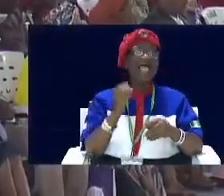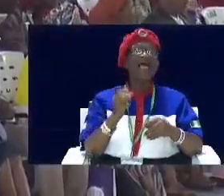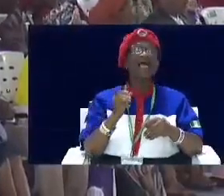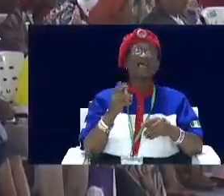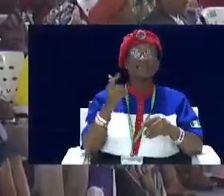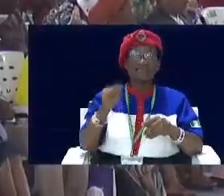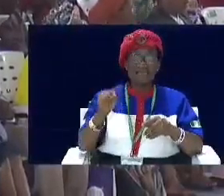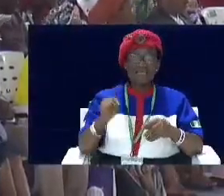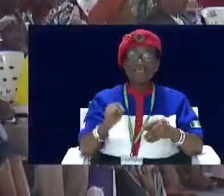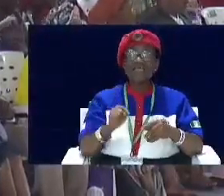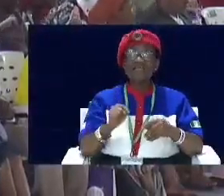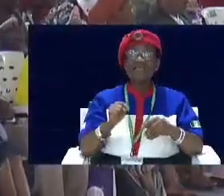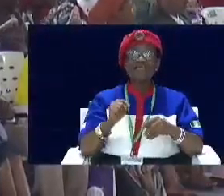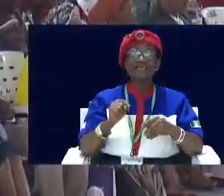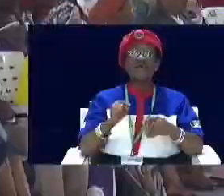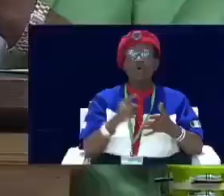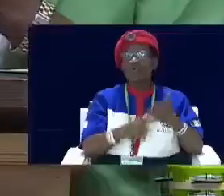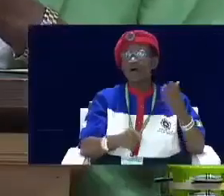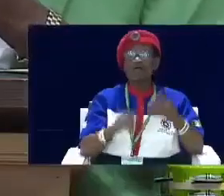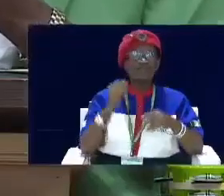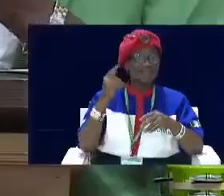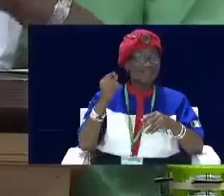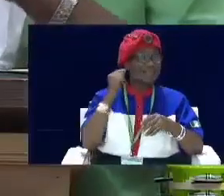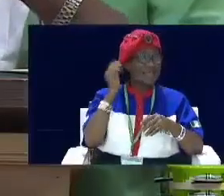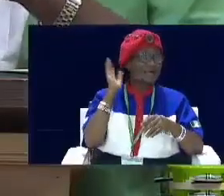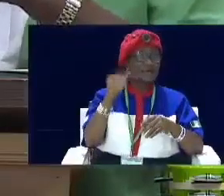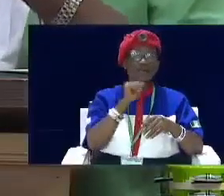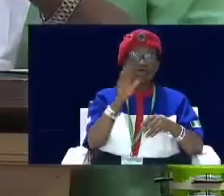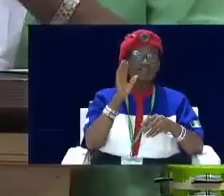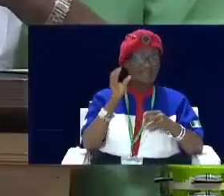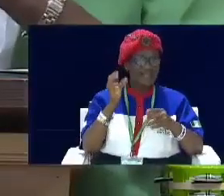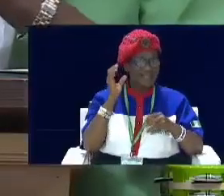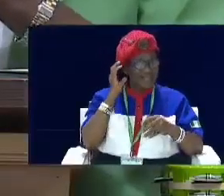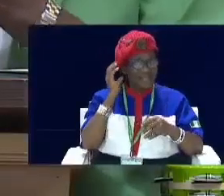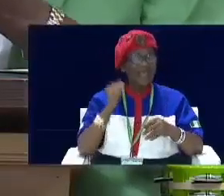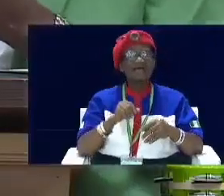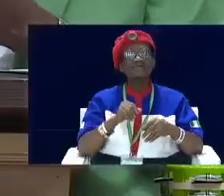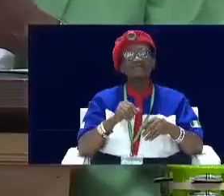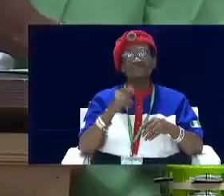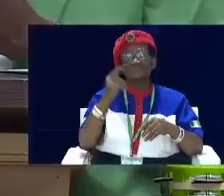then the next thing that will happen if you get the